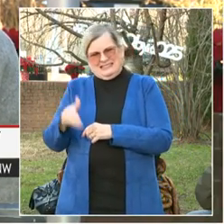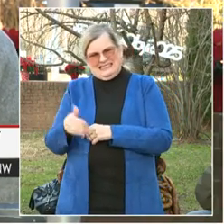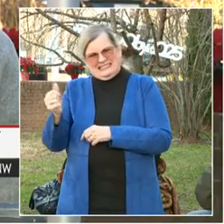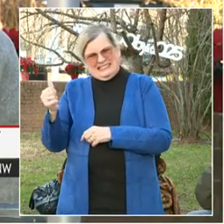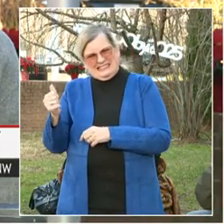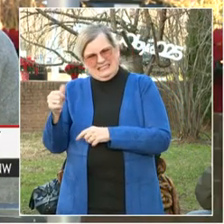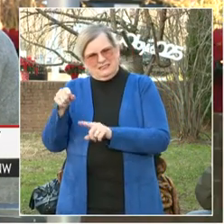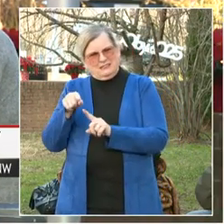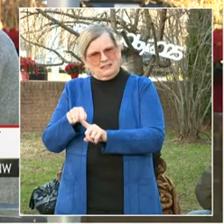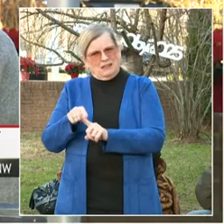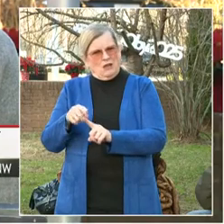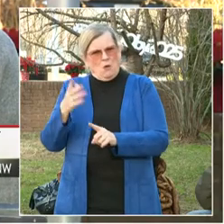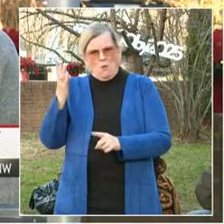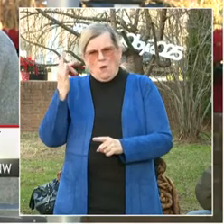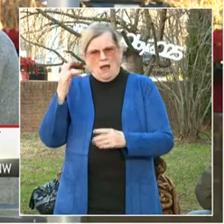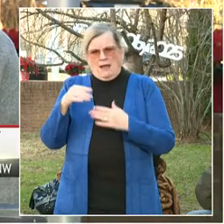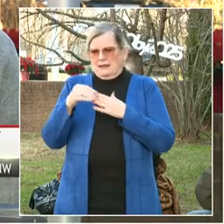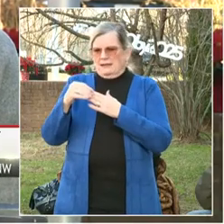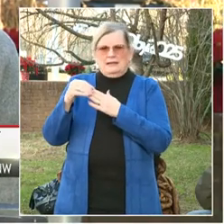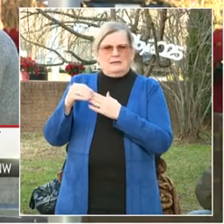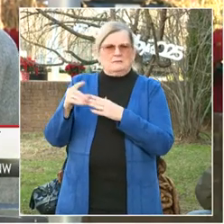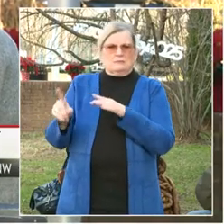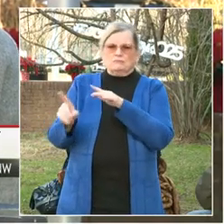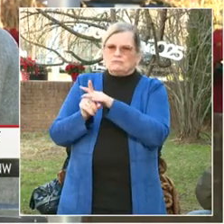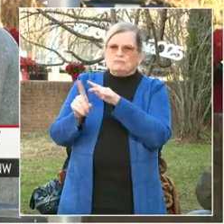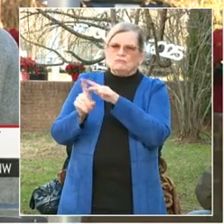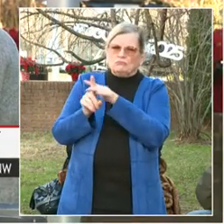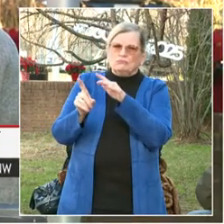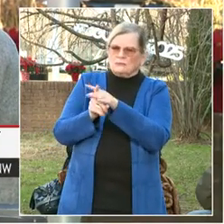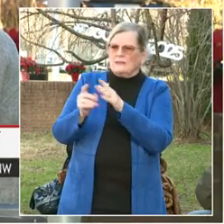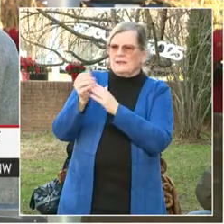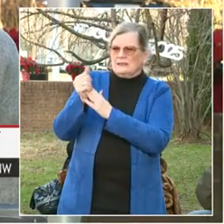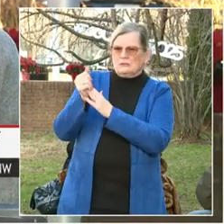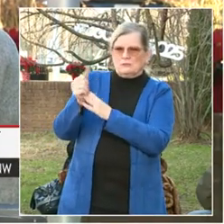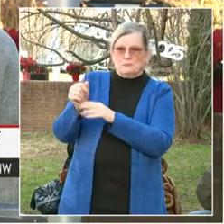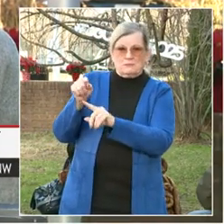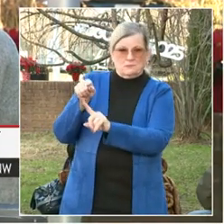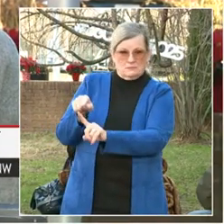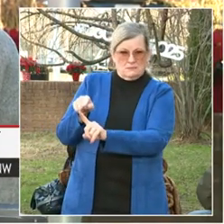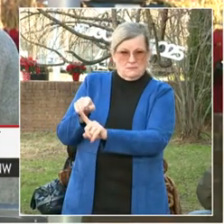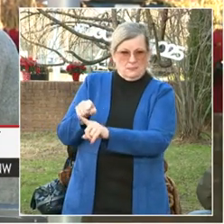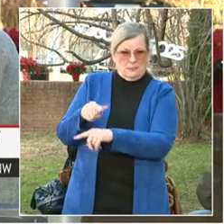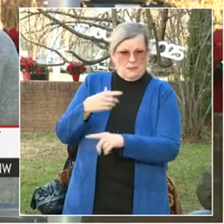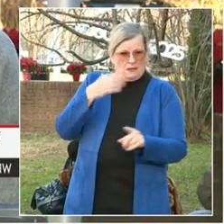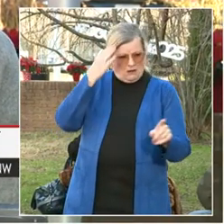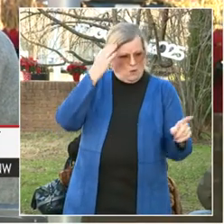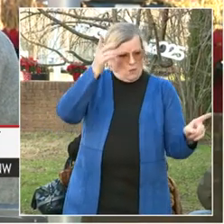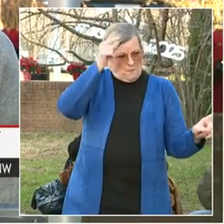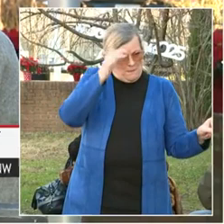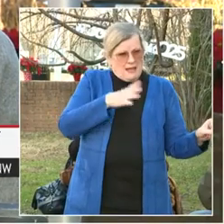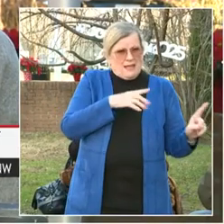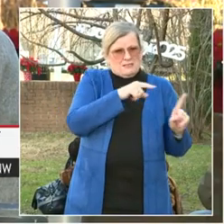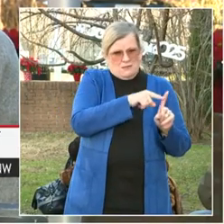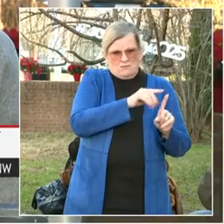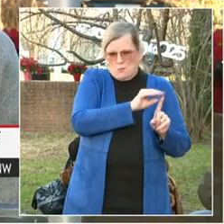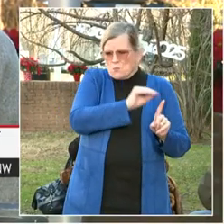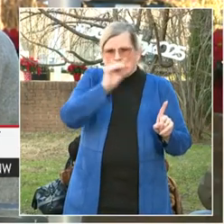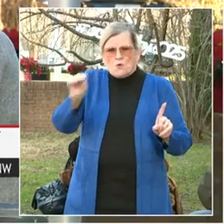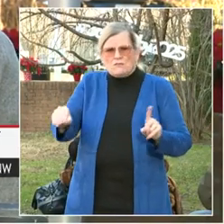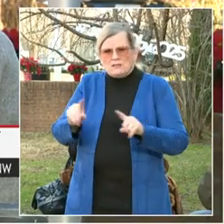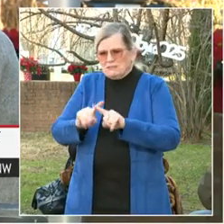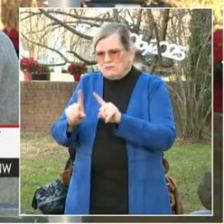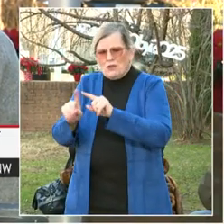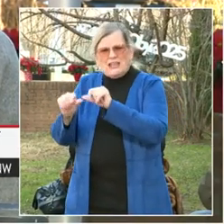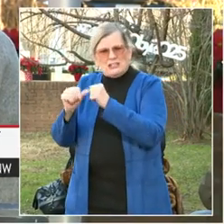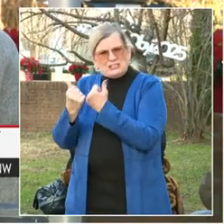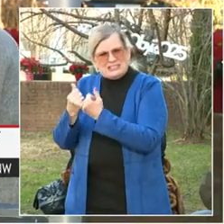director and the former senior deputy director, who's now been moved to another agency. Does part of this responsibility fall on you if this is going to